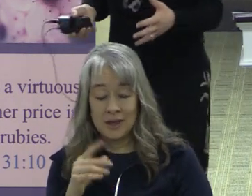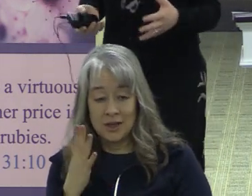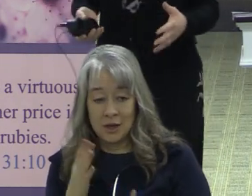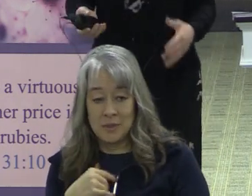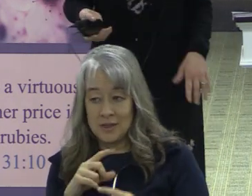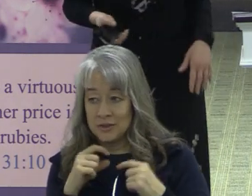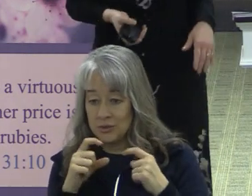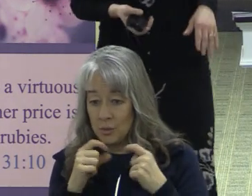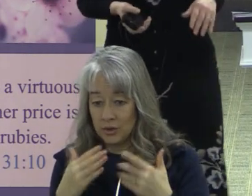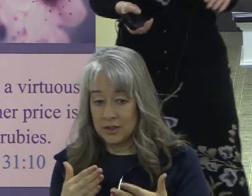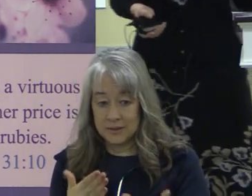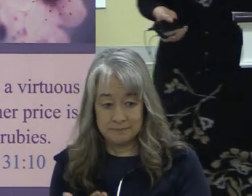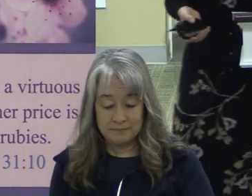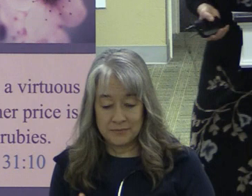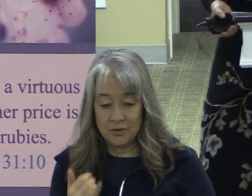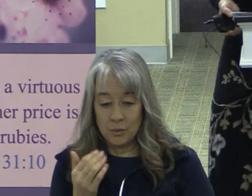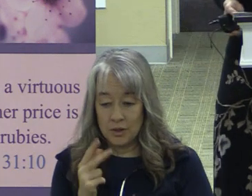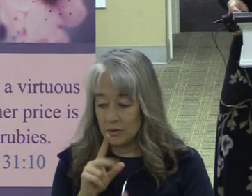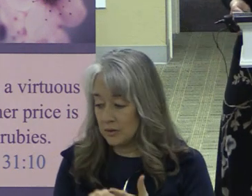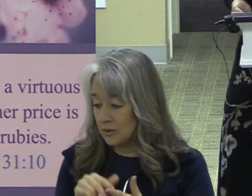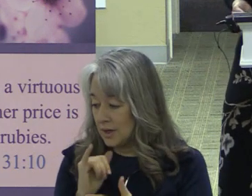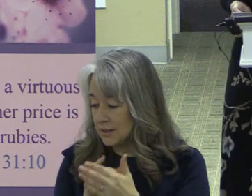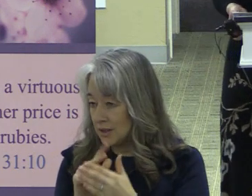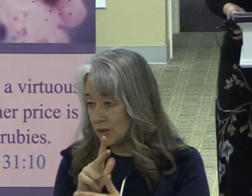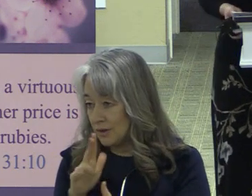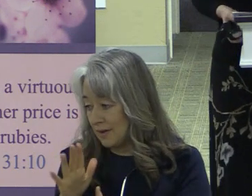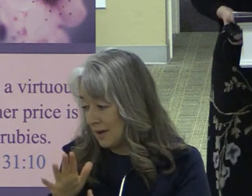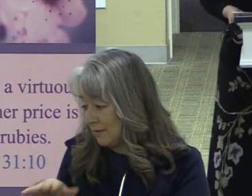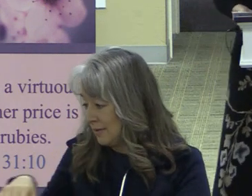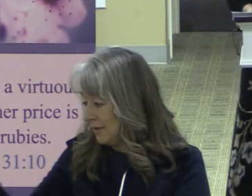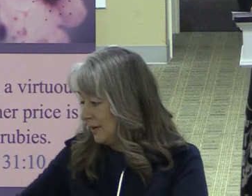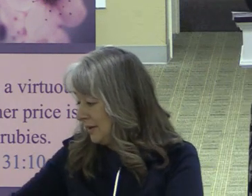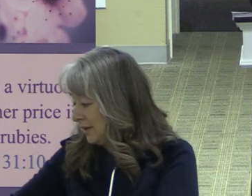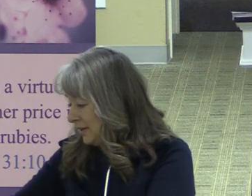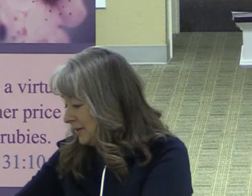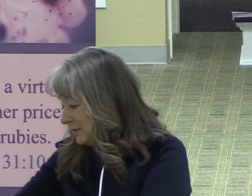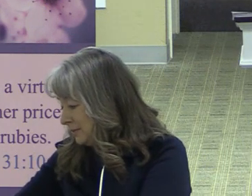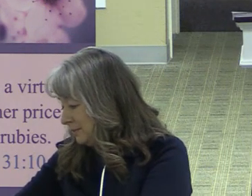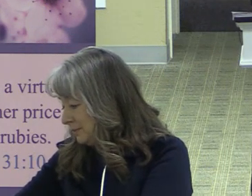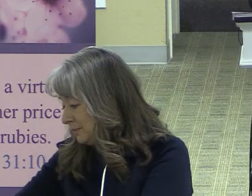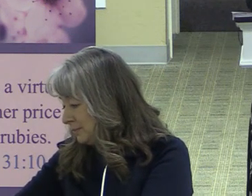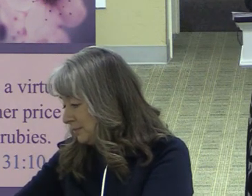this wilderness, and this is what if you want to turn to Isaiah 35,